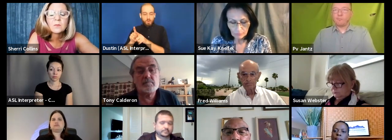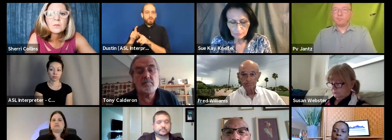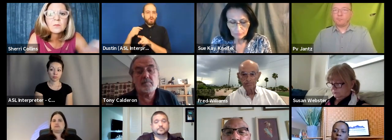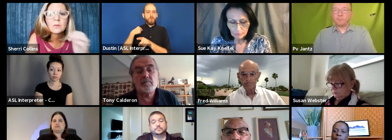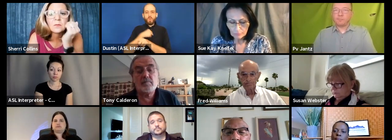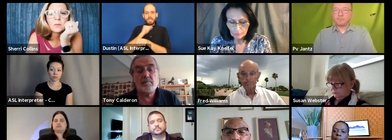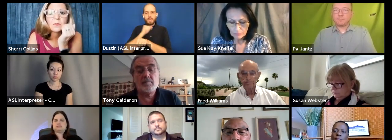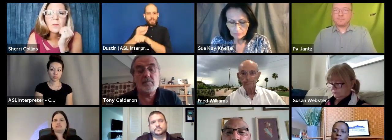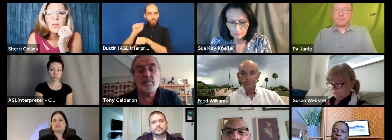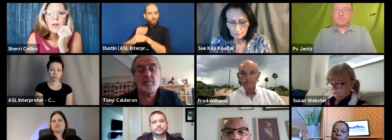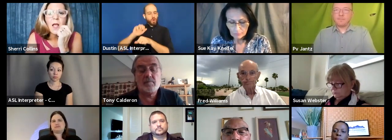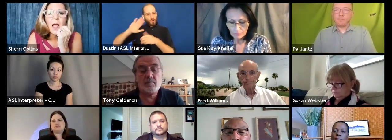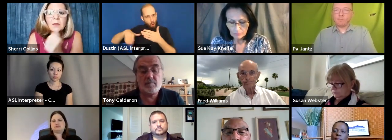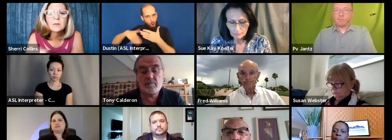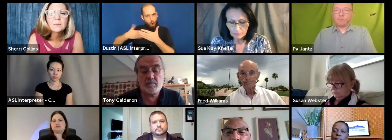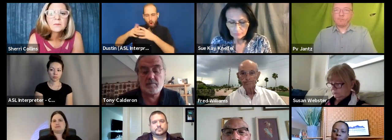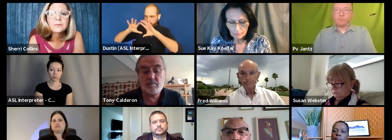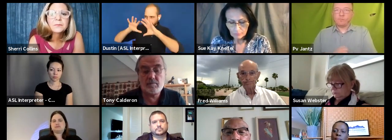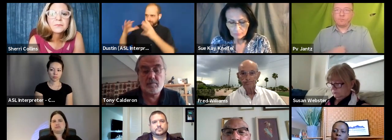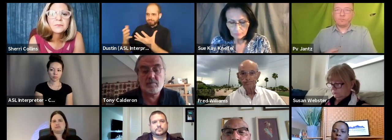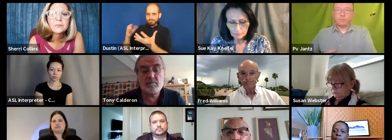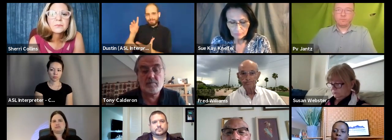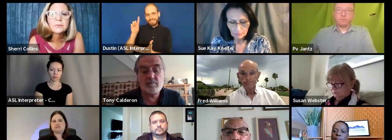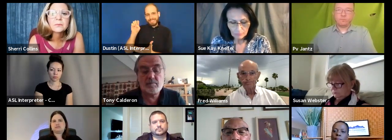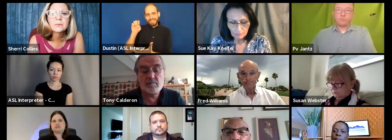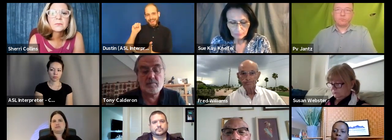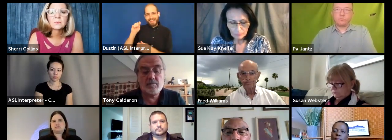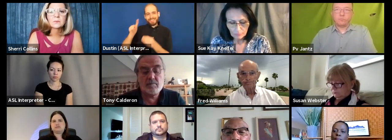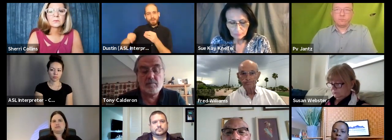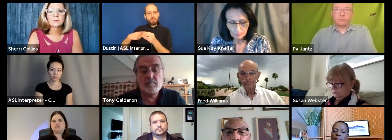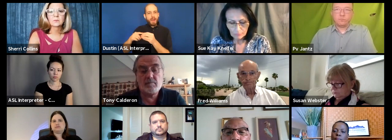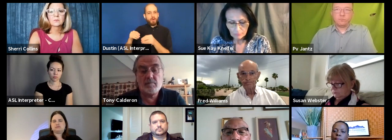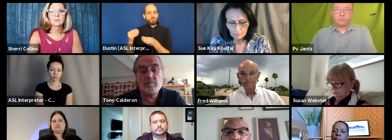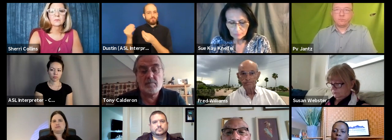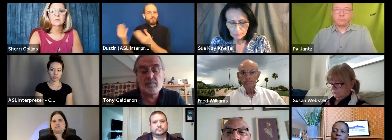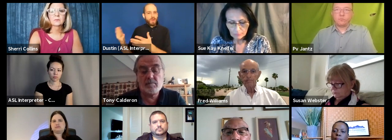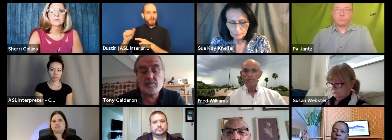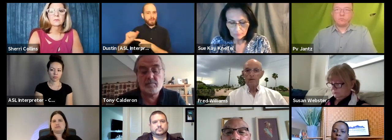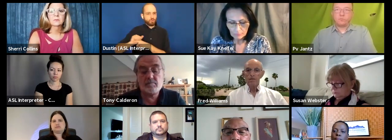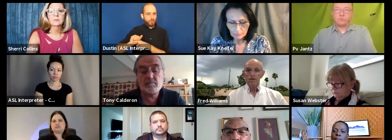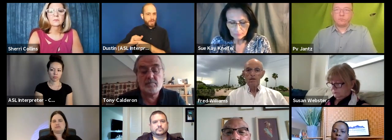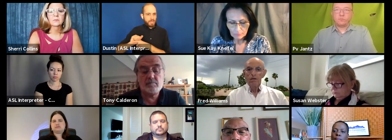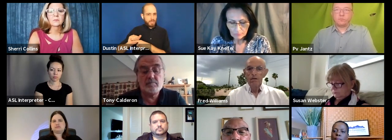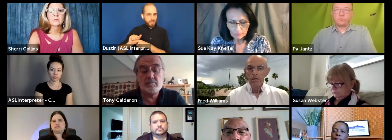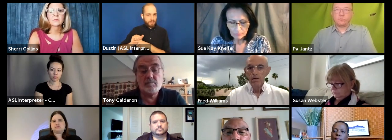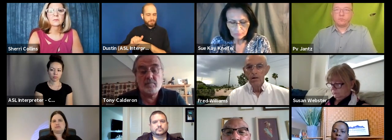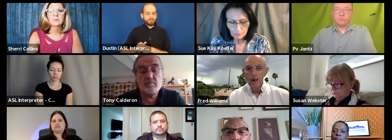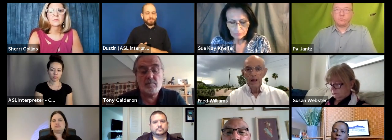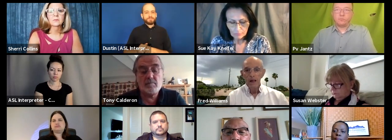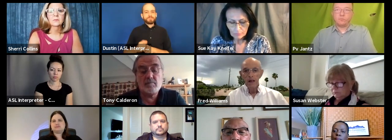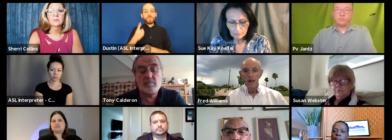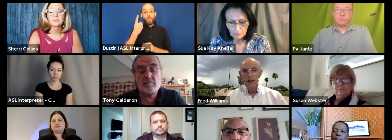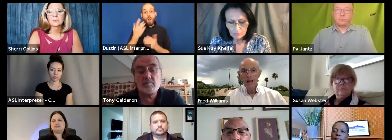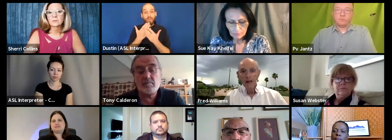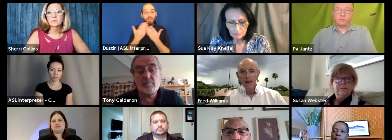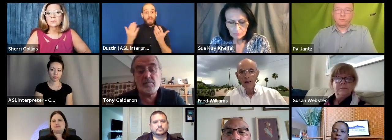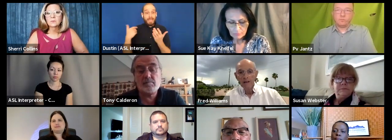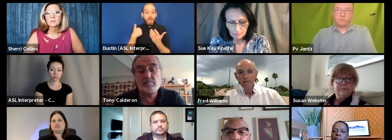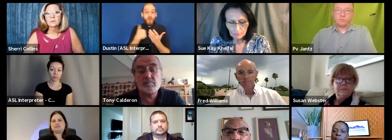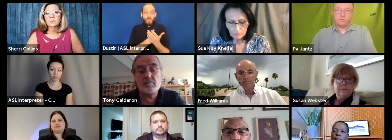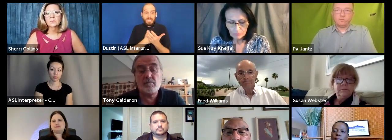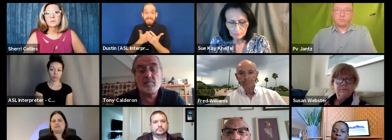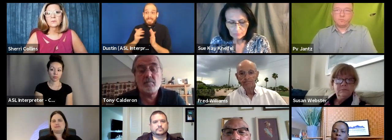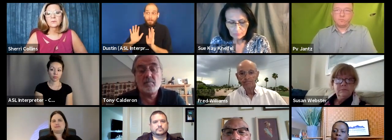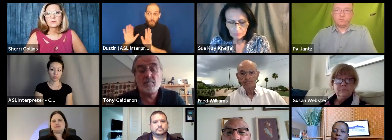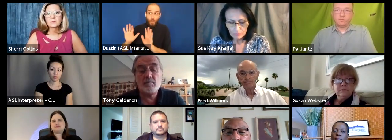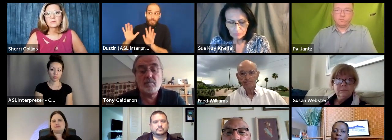providing training. So one of the things that we're pushing and promoting is a consistent training. And